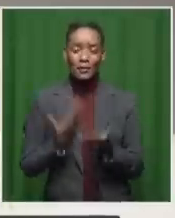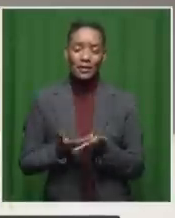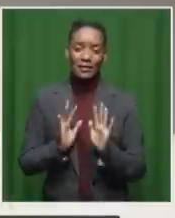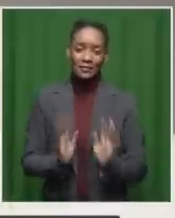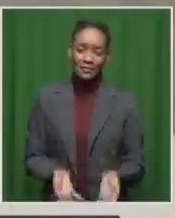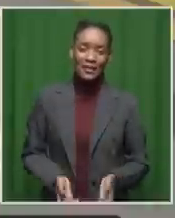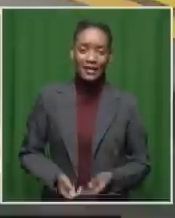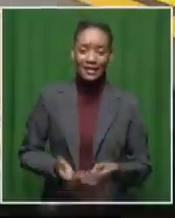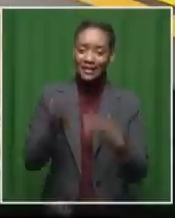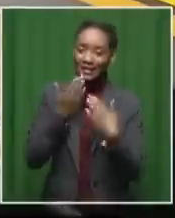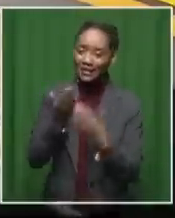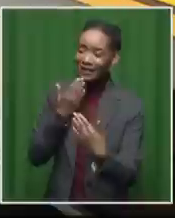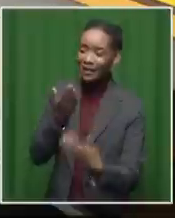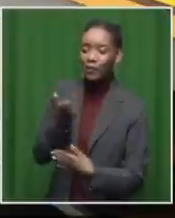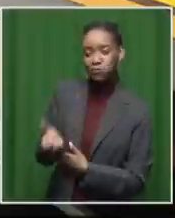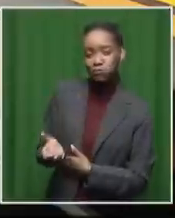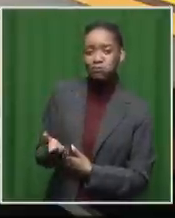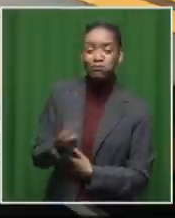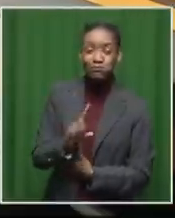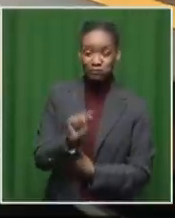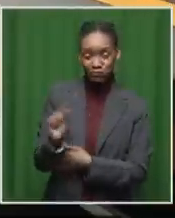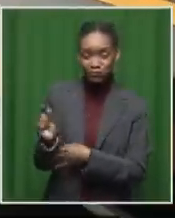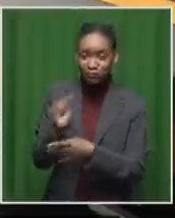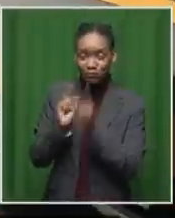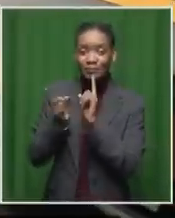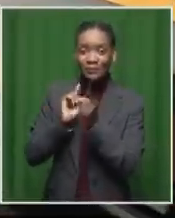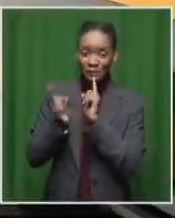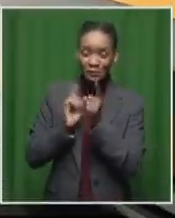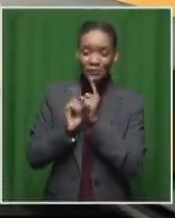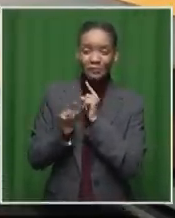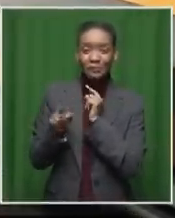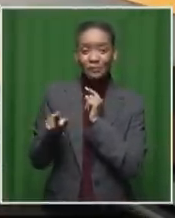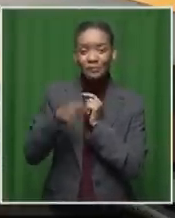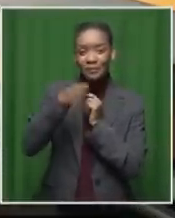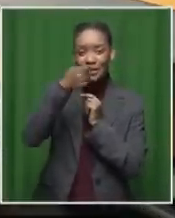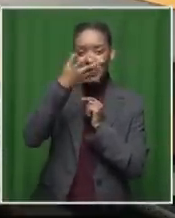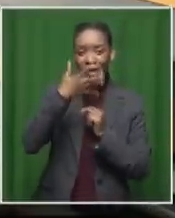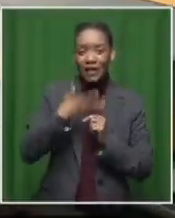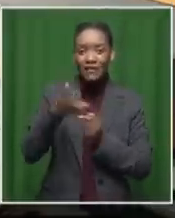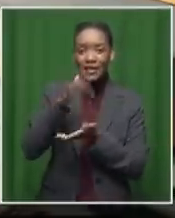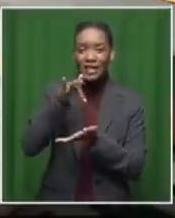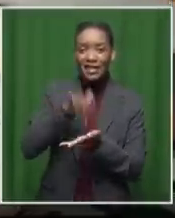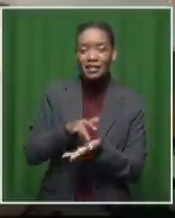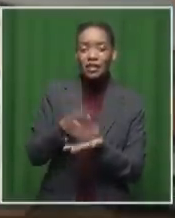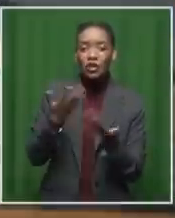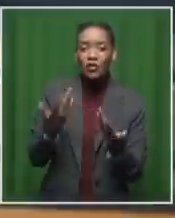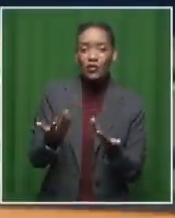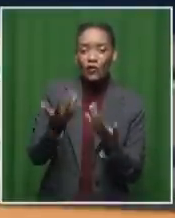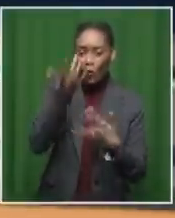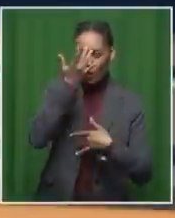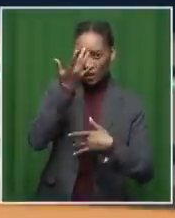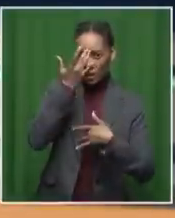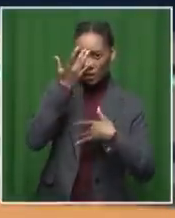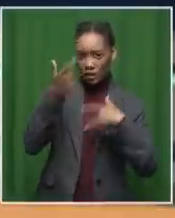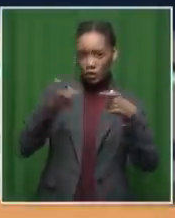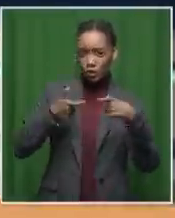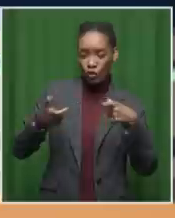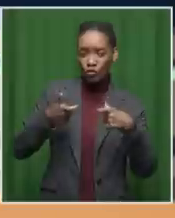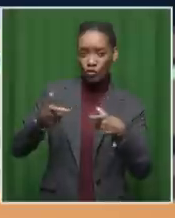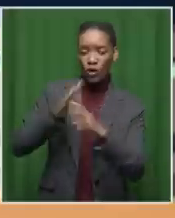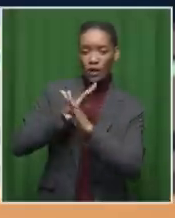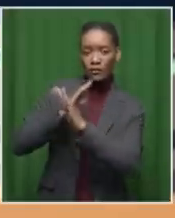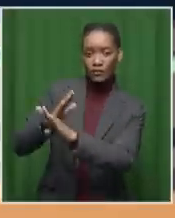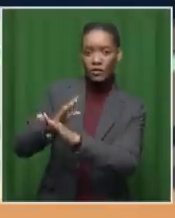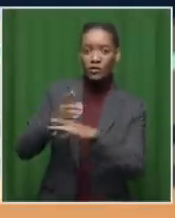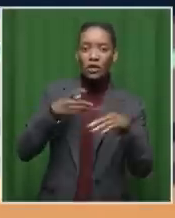much for stopping by. A very interesting conversation. That was Africa Centers for Disease Control and Prevention, the